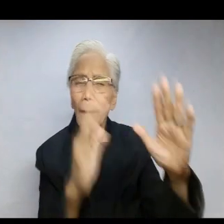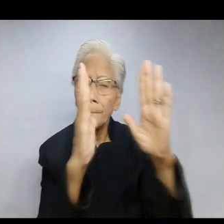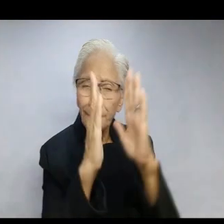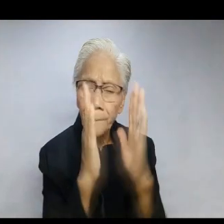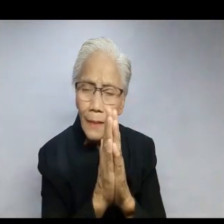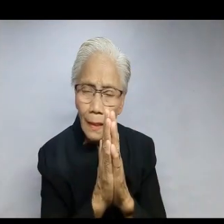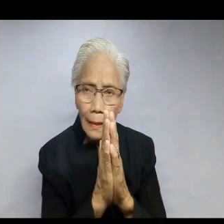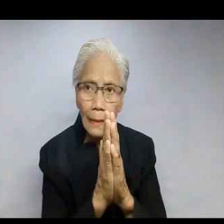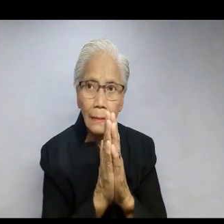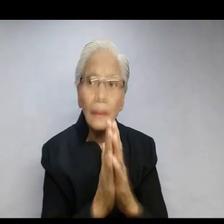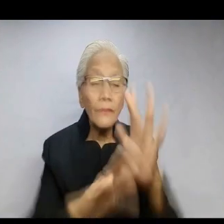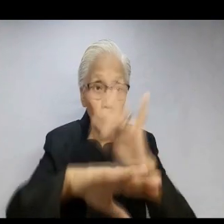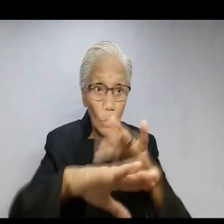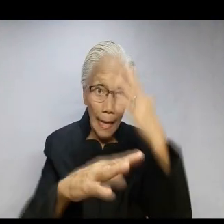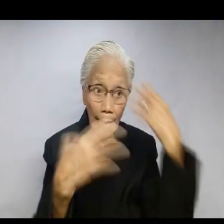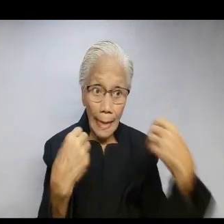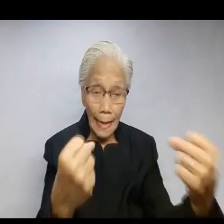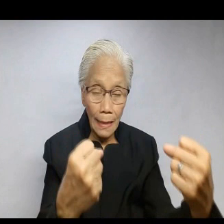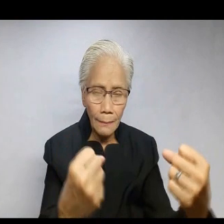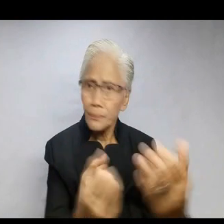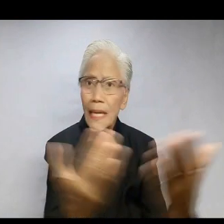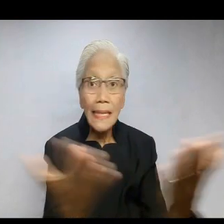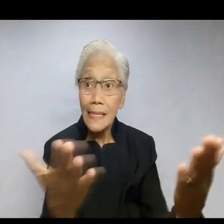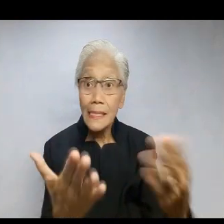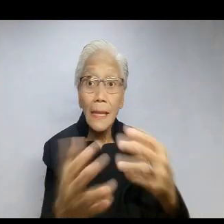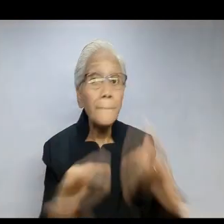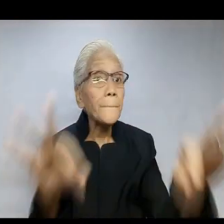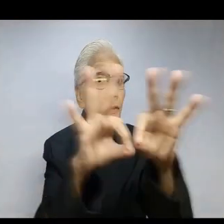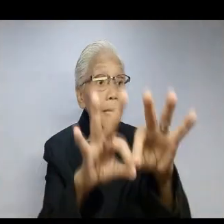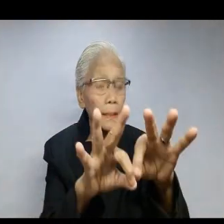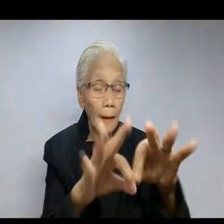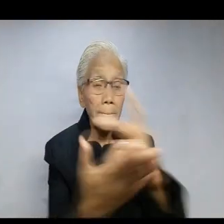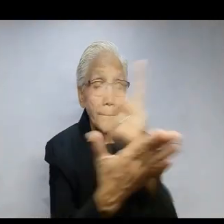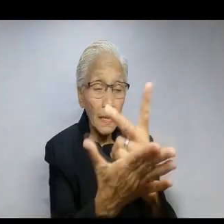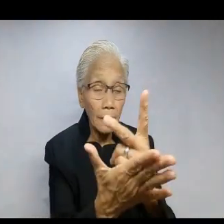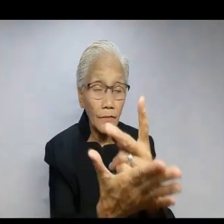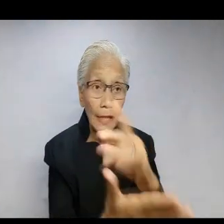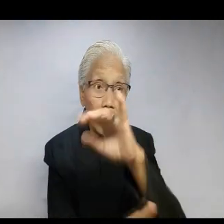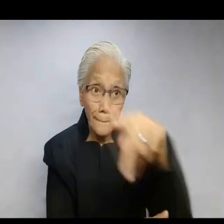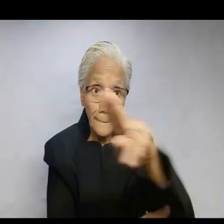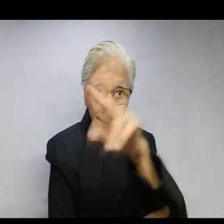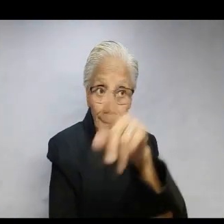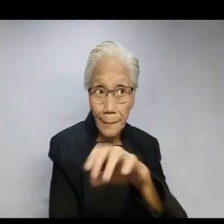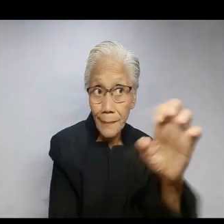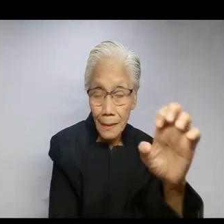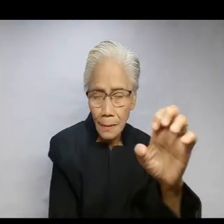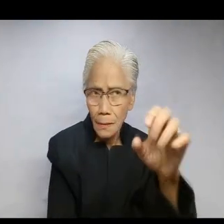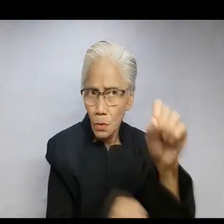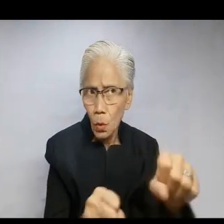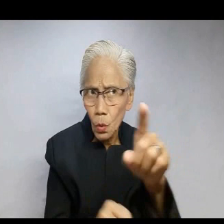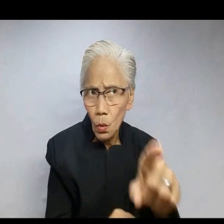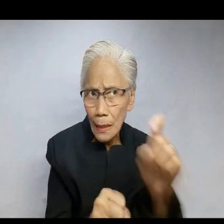Pray for healing. Siyempre, this is the most important part of the jigsaw game. The reason